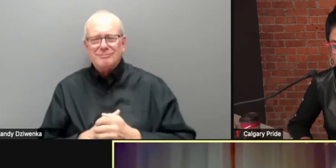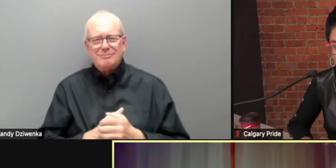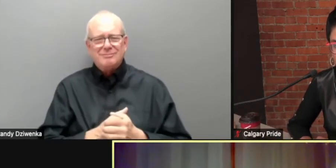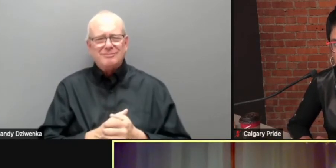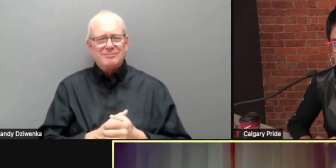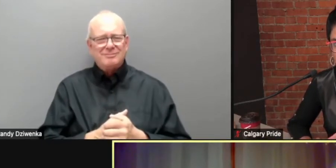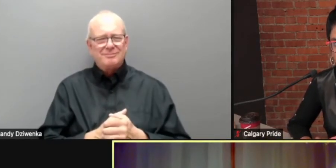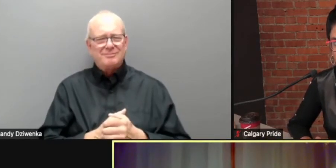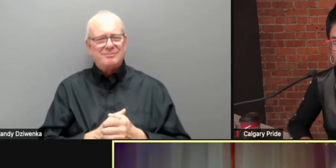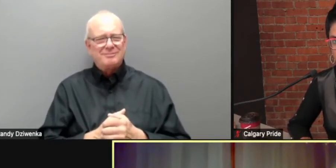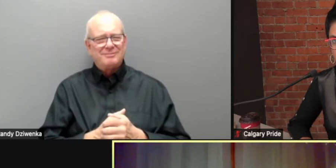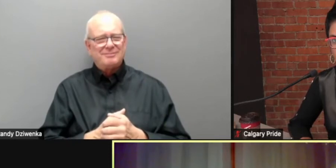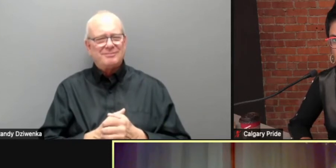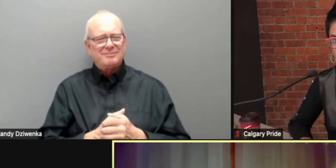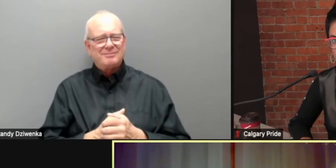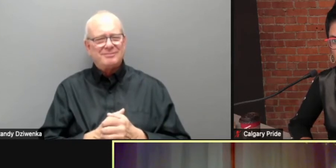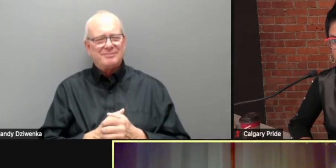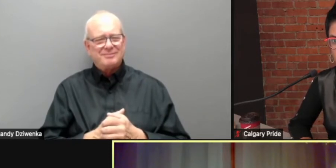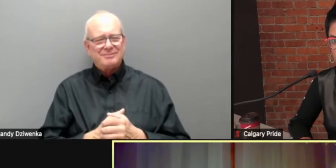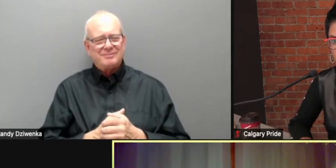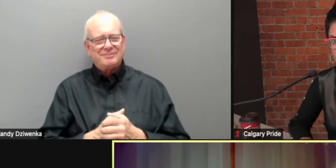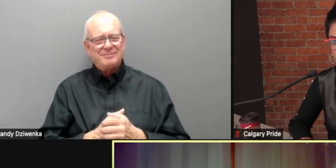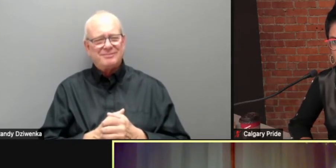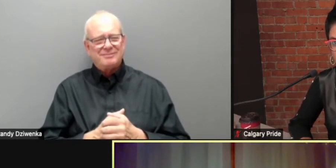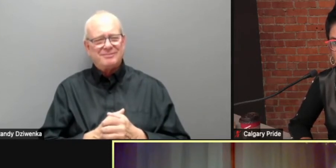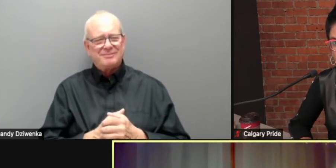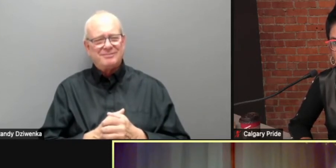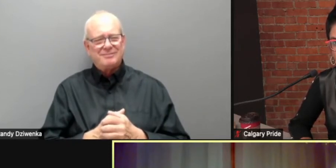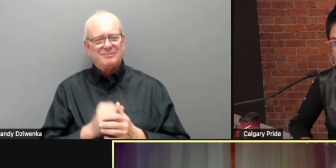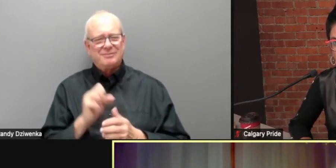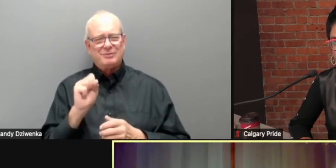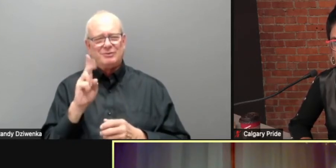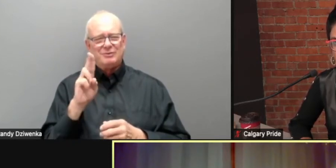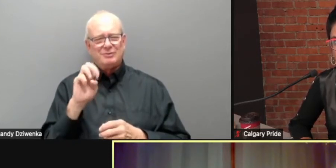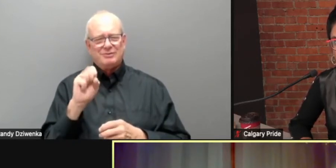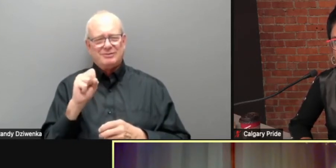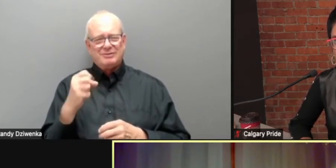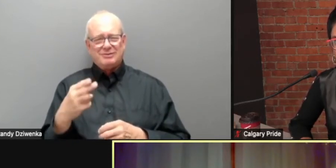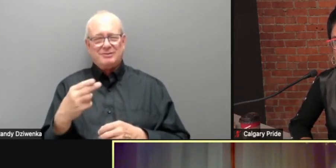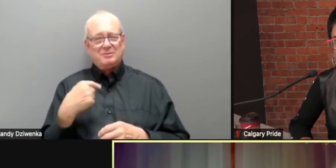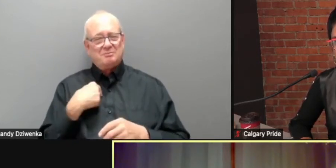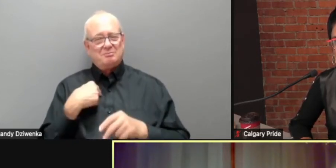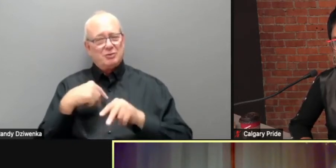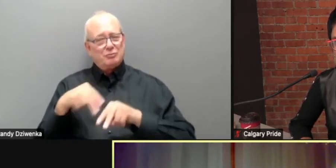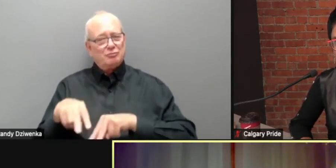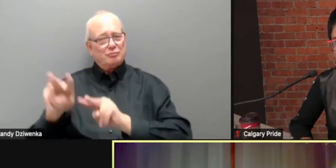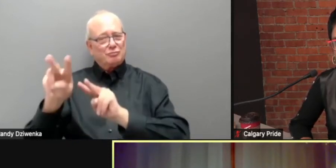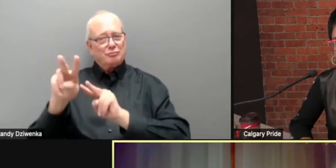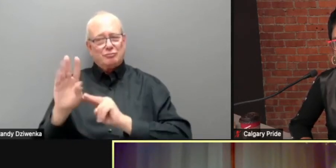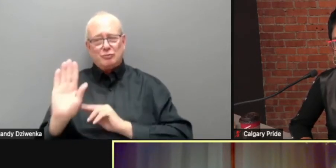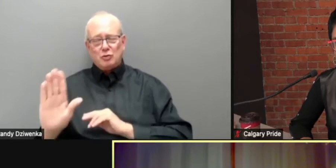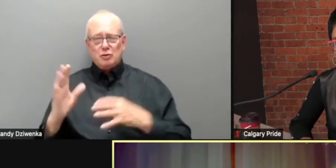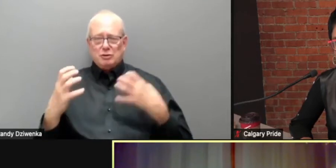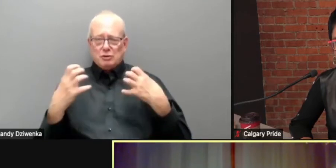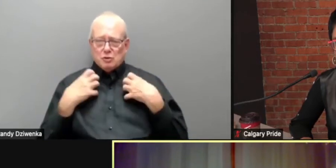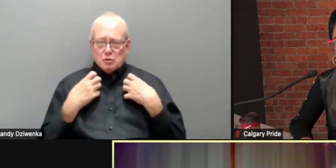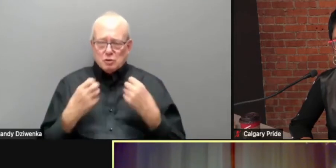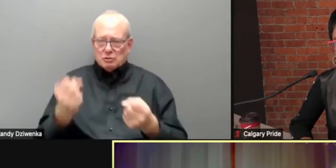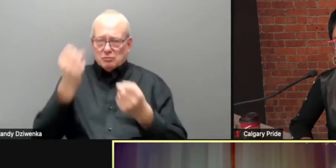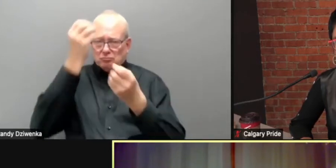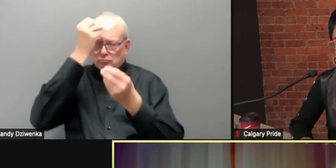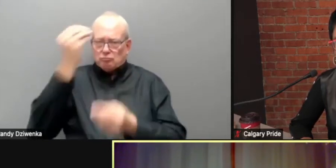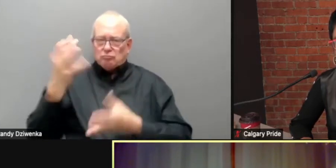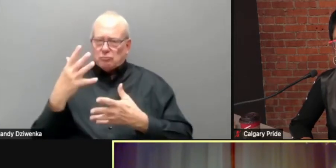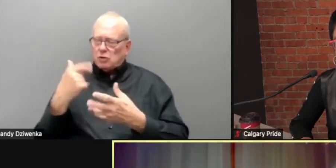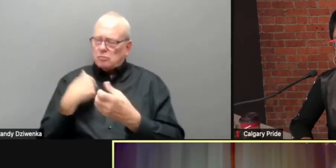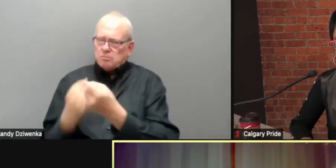to today I admired his courage, and I did tell him, son, we are behind you, by your side, whichever one you